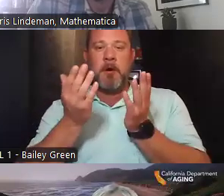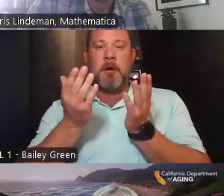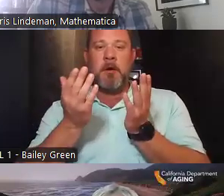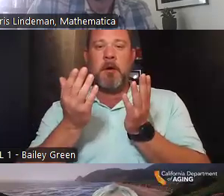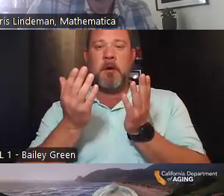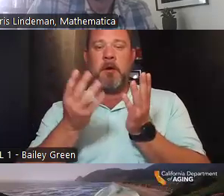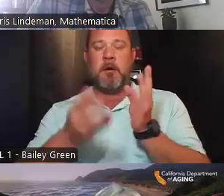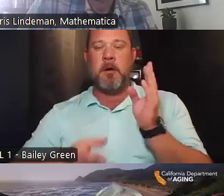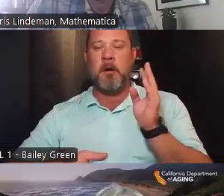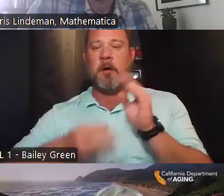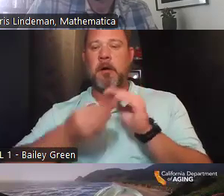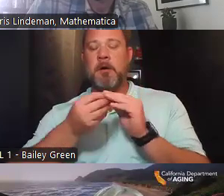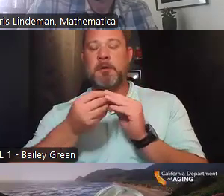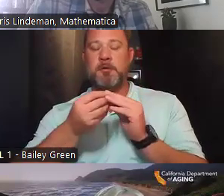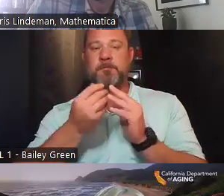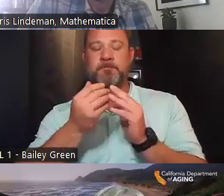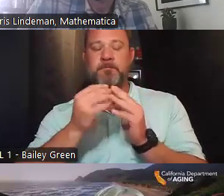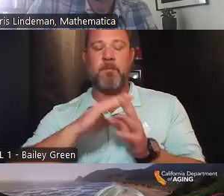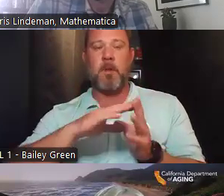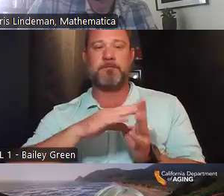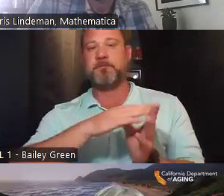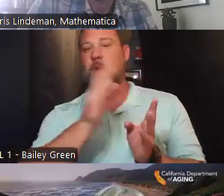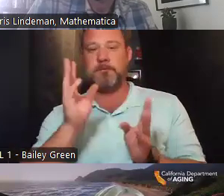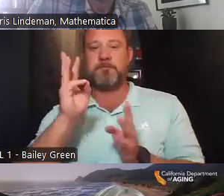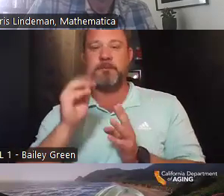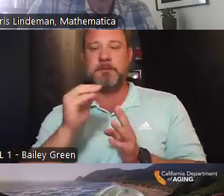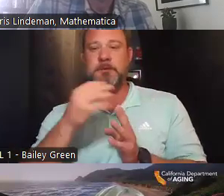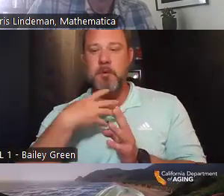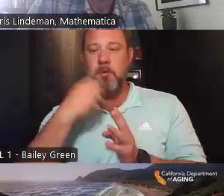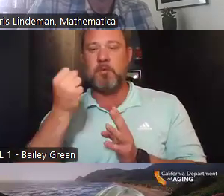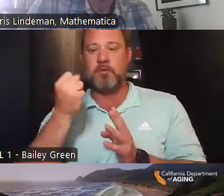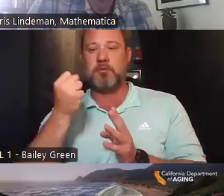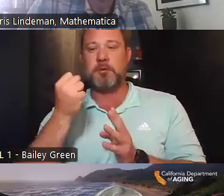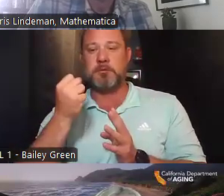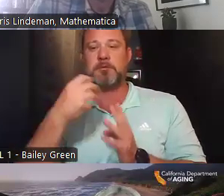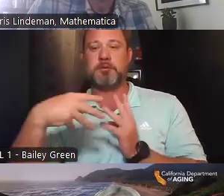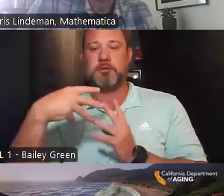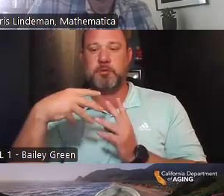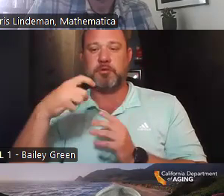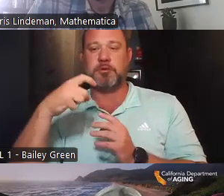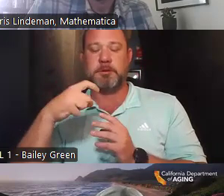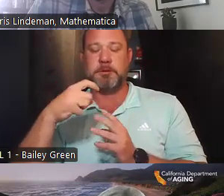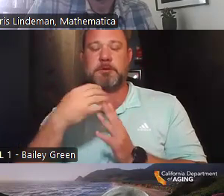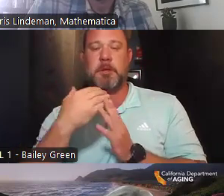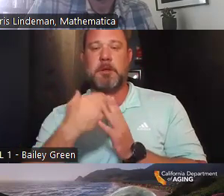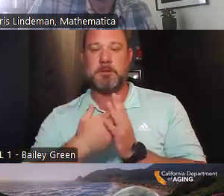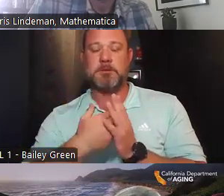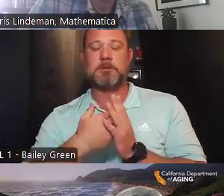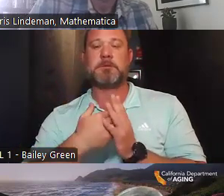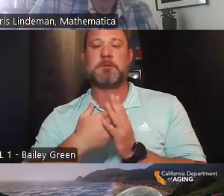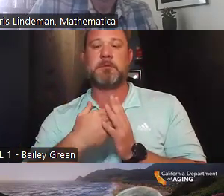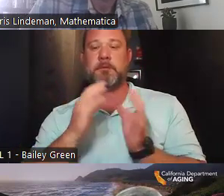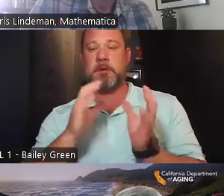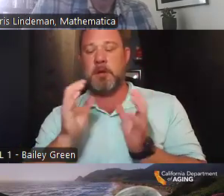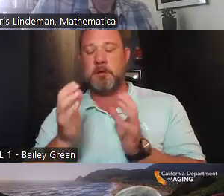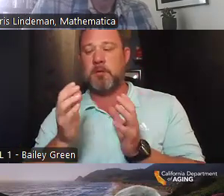In addition to everyone else that's 60 and older. And then greatest social need includes a list of